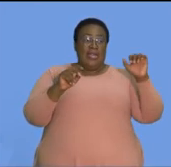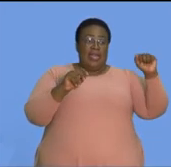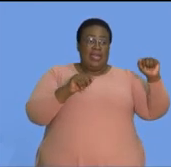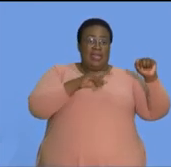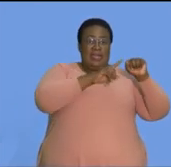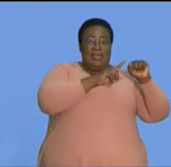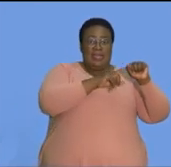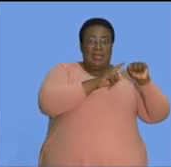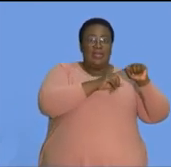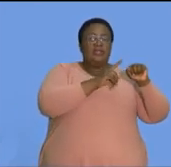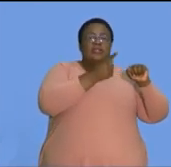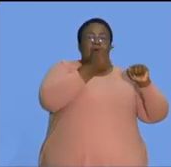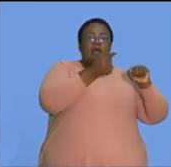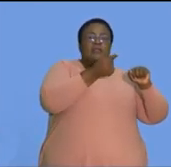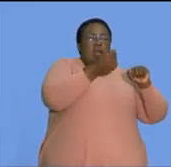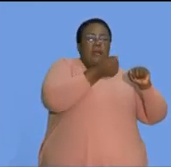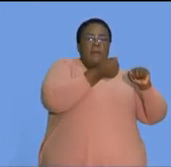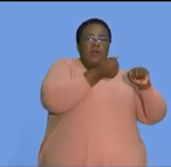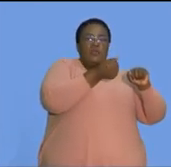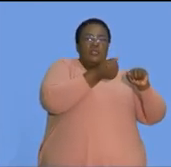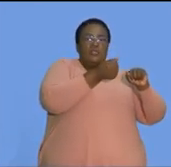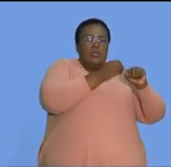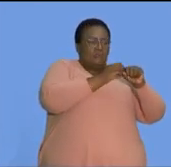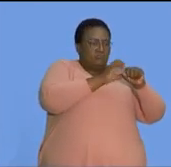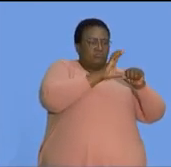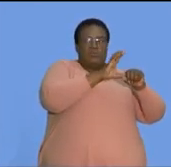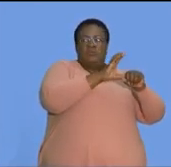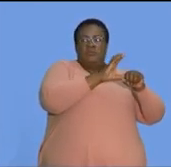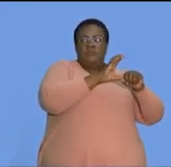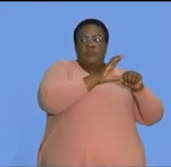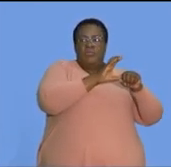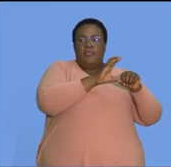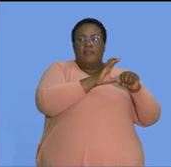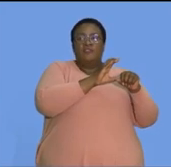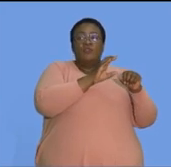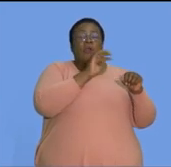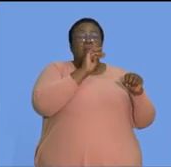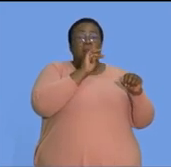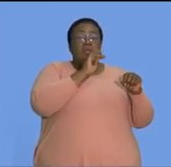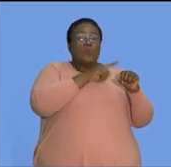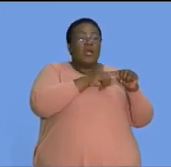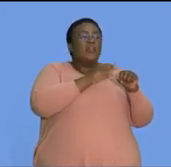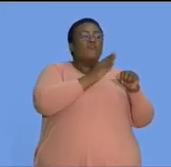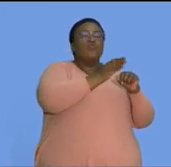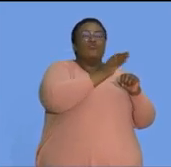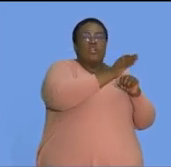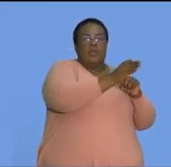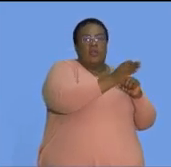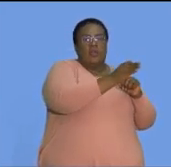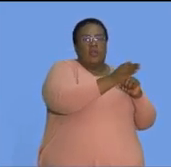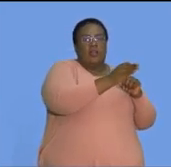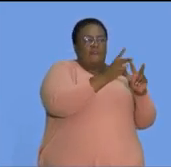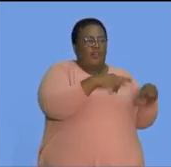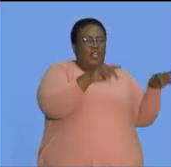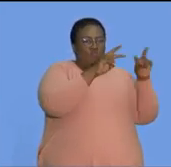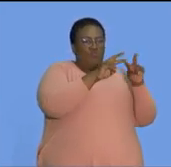the accumulated amount. So this is what the future value is, right? The future value meaning what is it that we